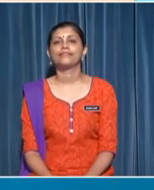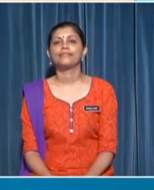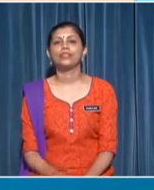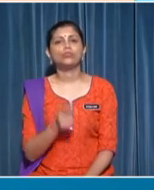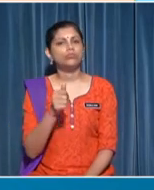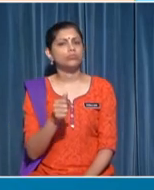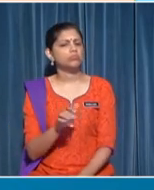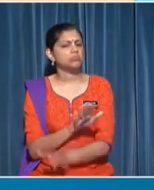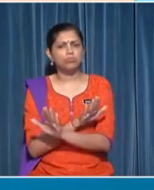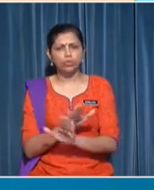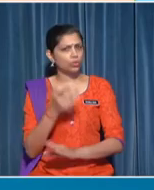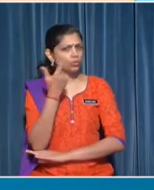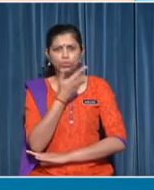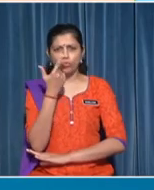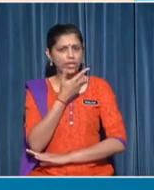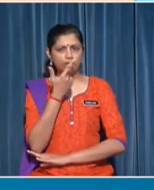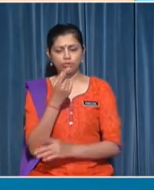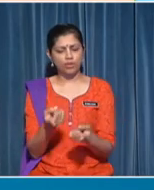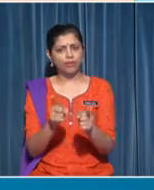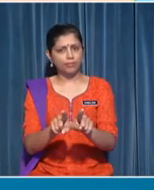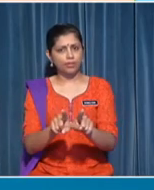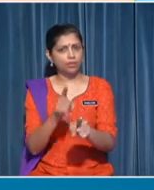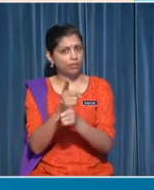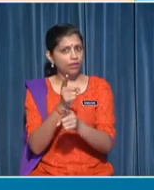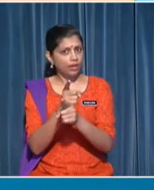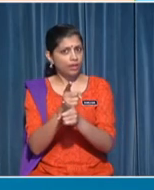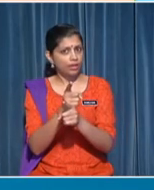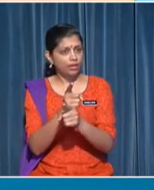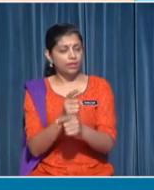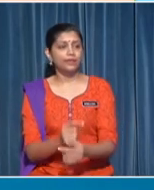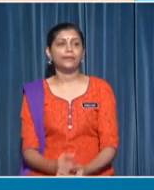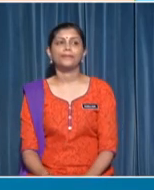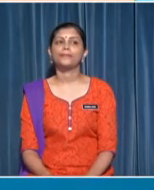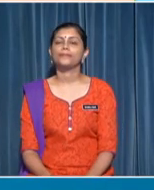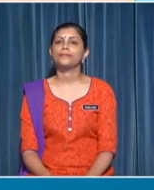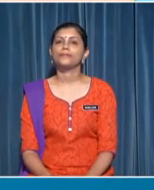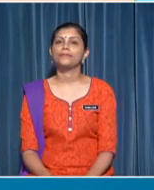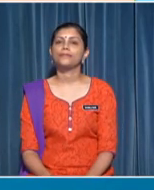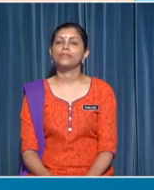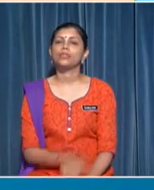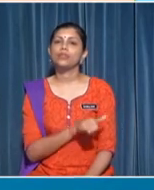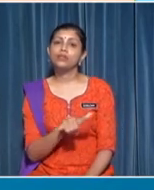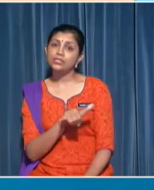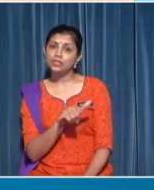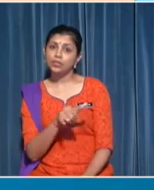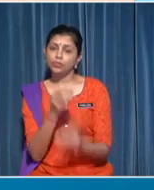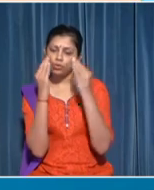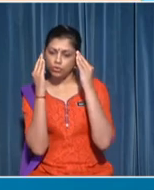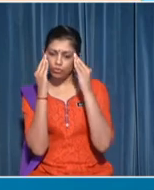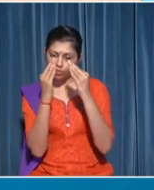want that to happen, right? The same goes if we are not focused when